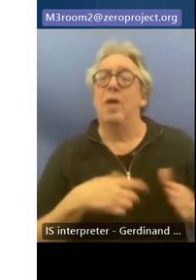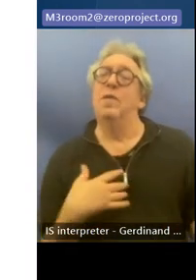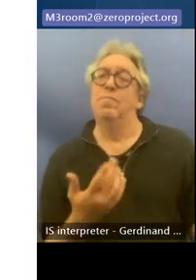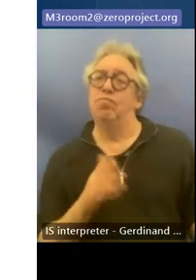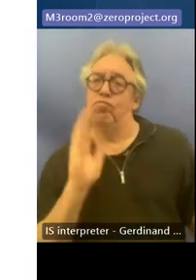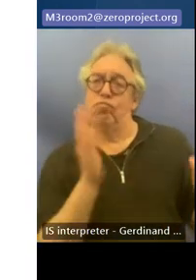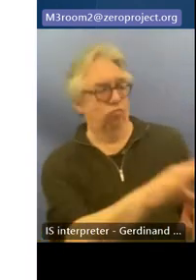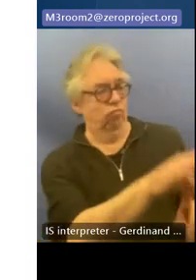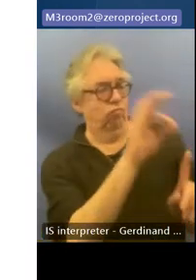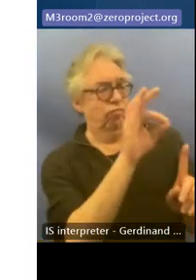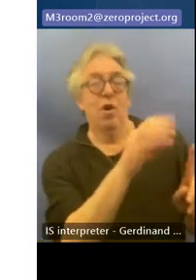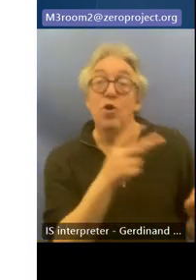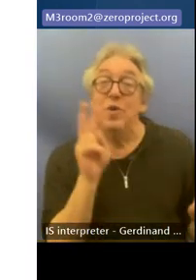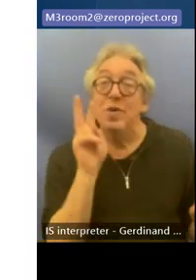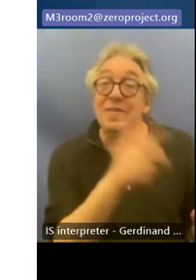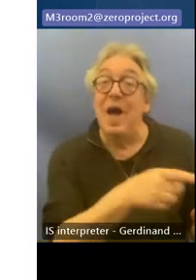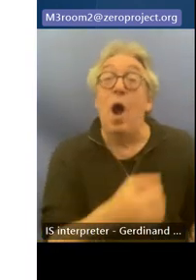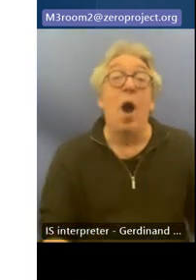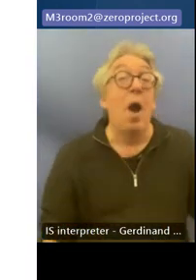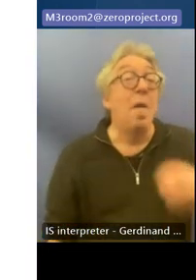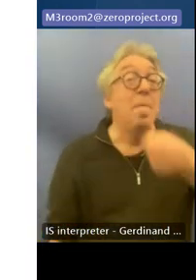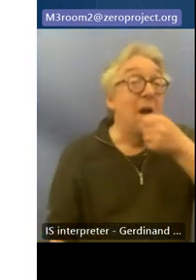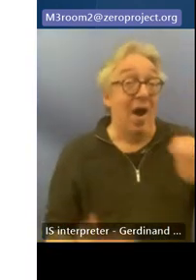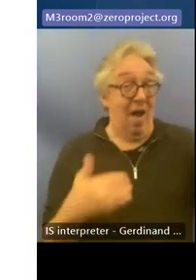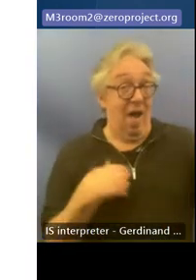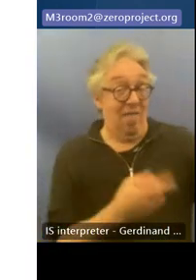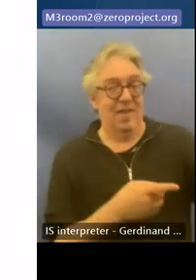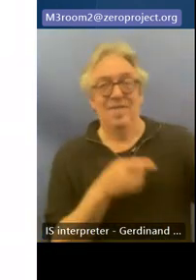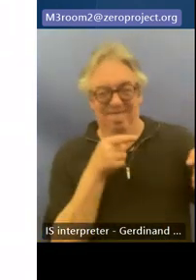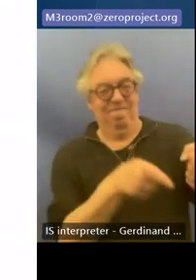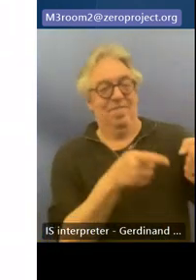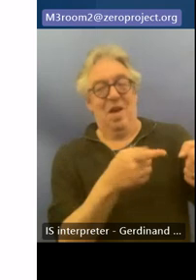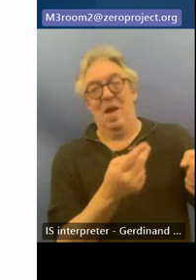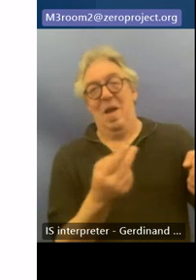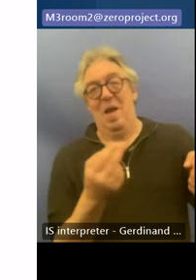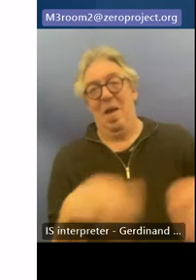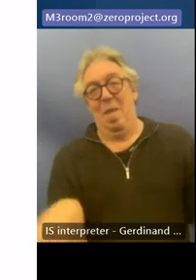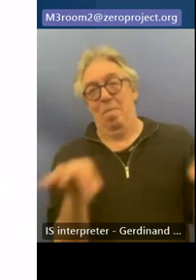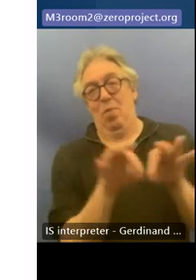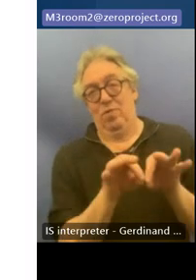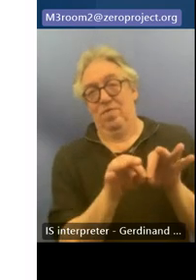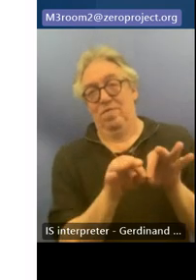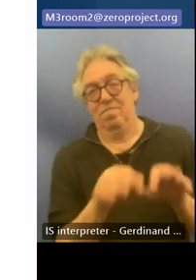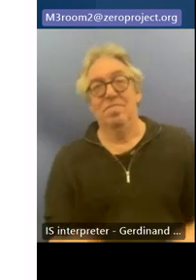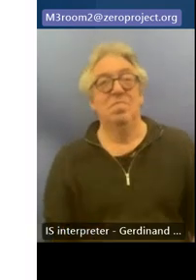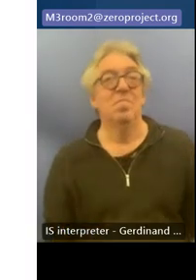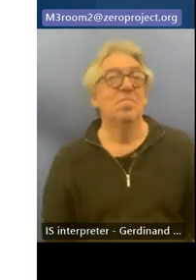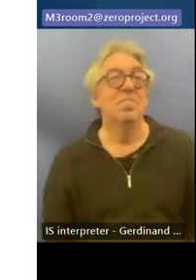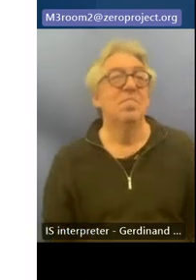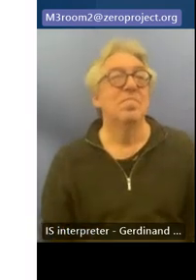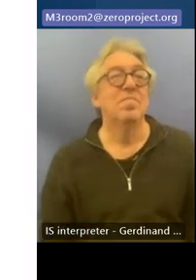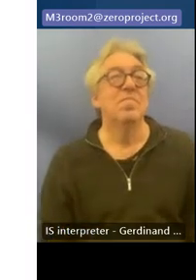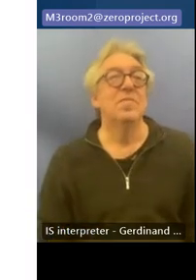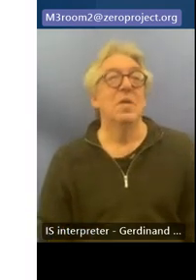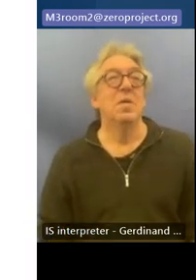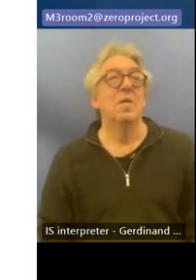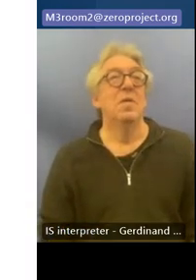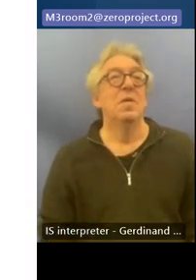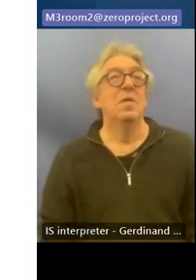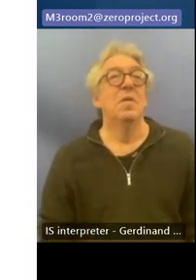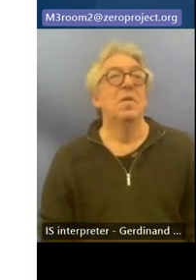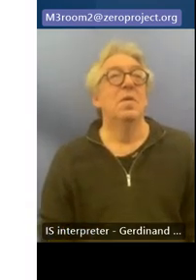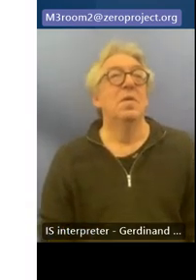Daniel is holding a mic. And this is the most important thing when we're implementing our projects. So for him, Daniel, after watching